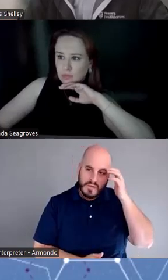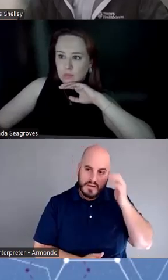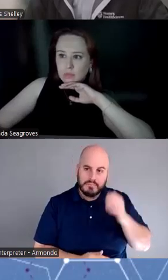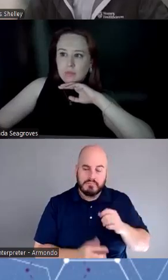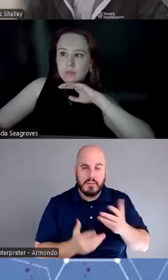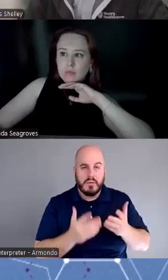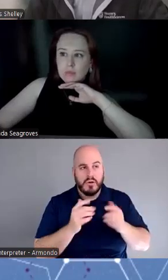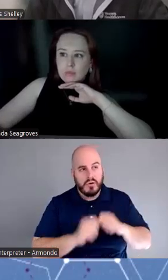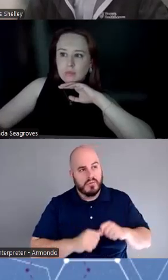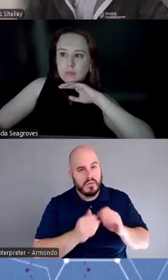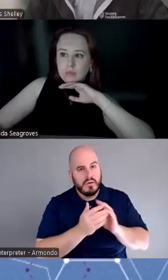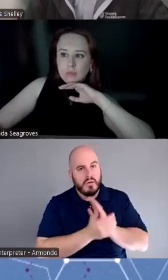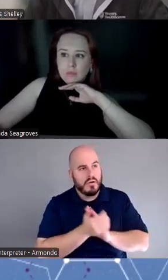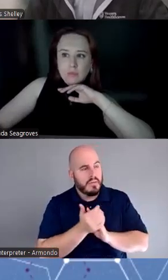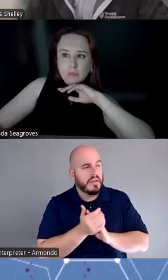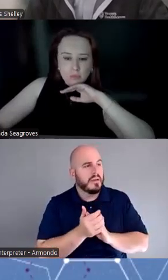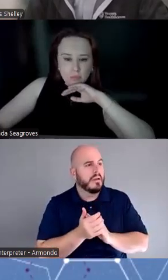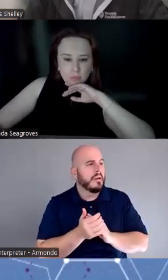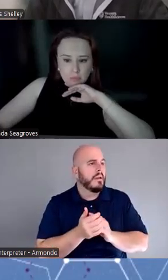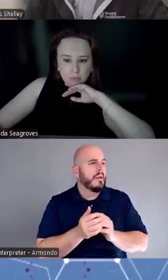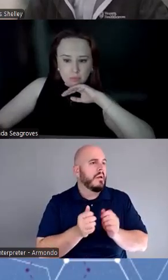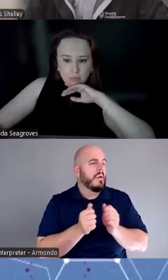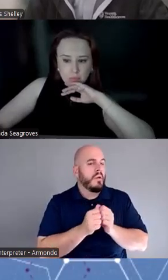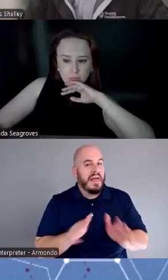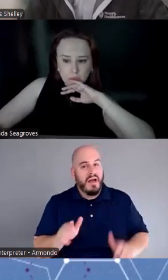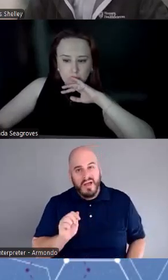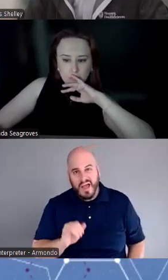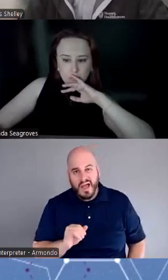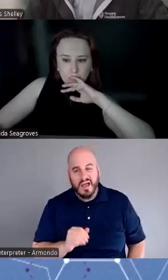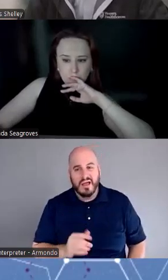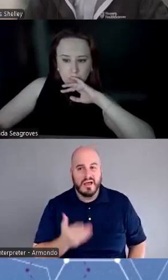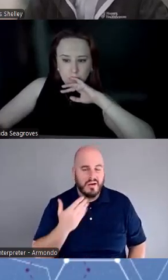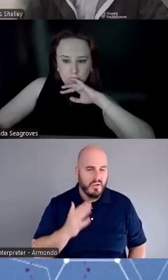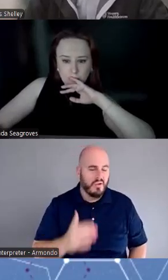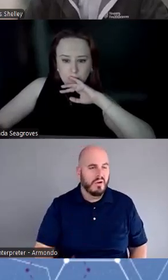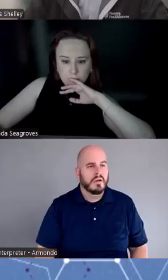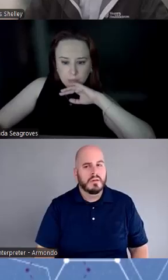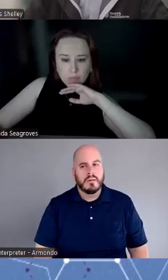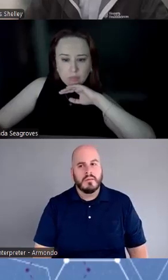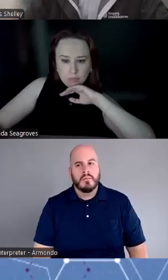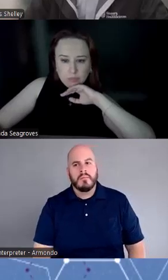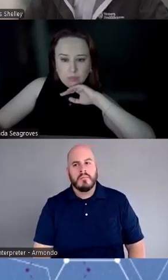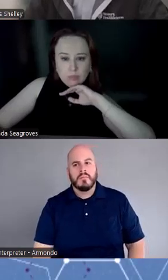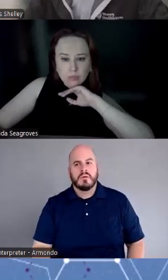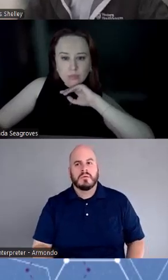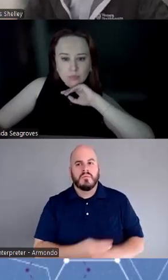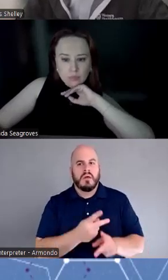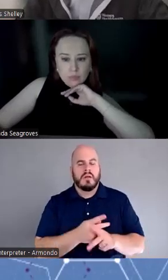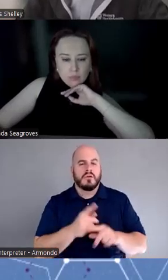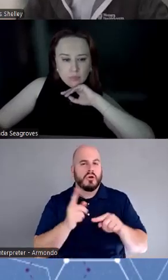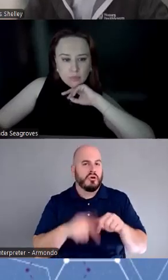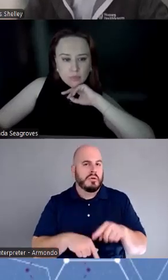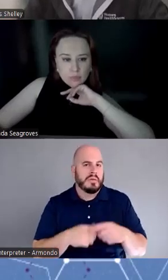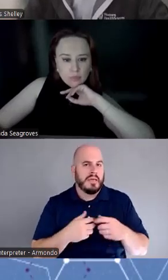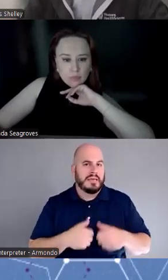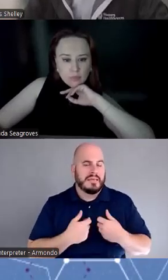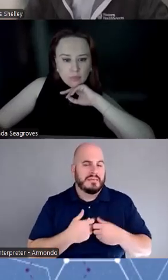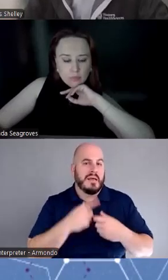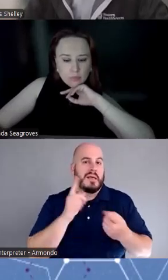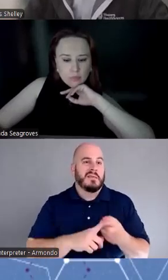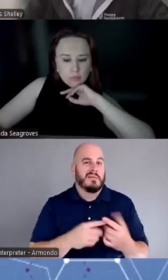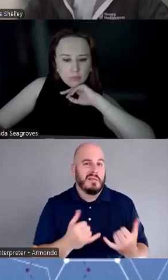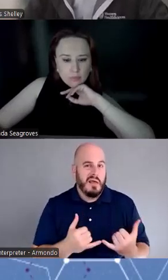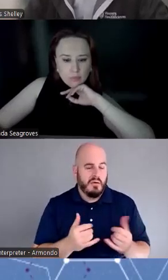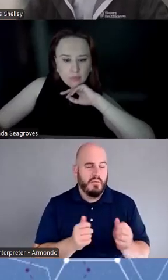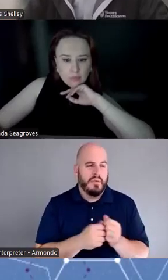automated without um, AI. So it's kind of a product that could not really exist until now, given the technology and where it's